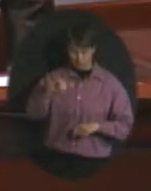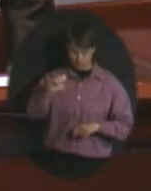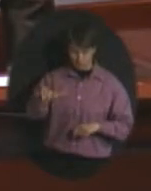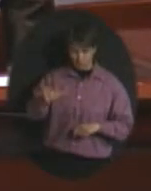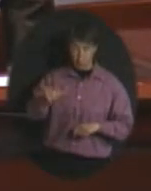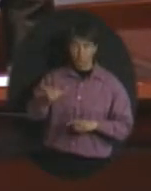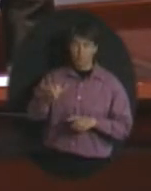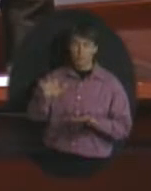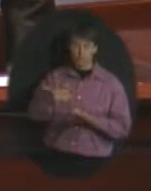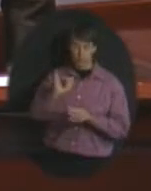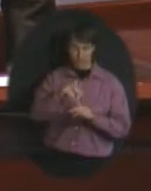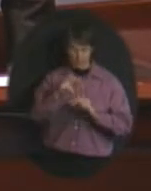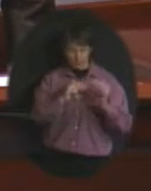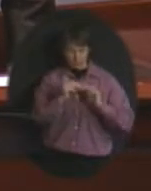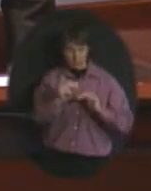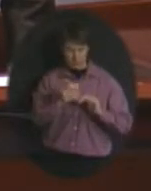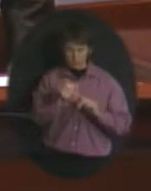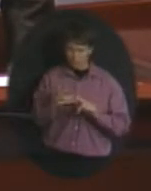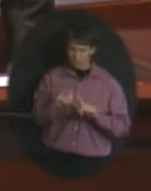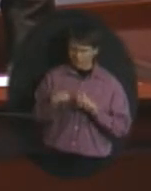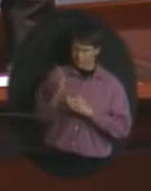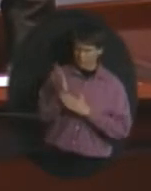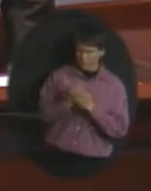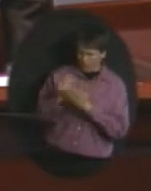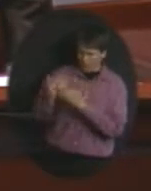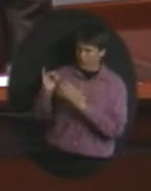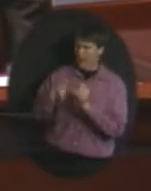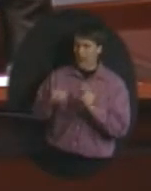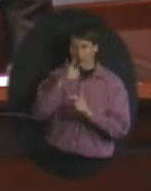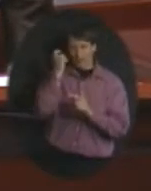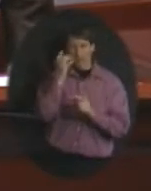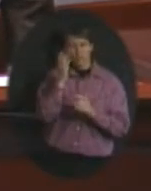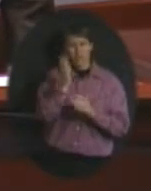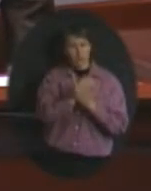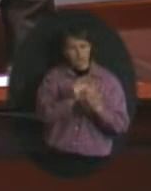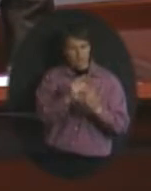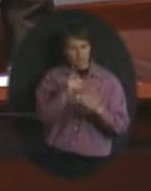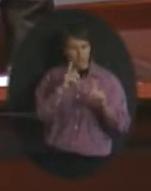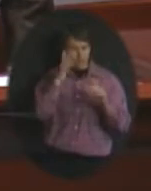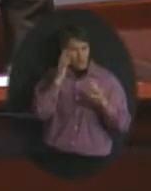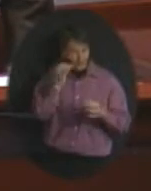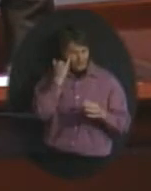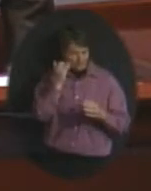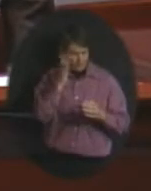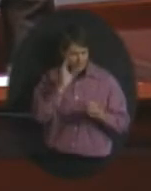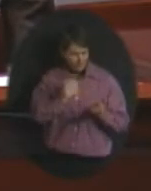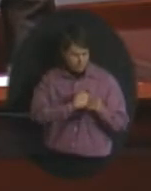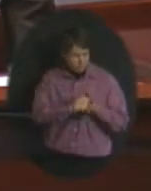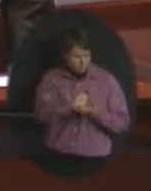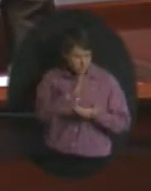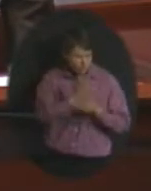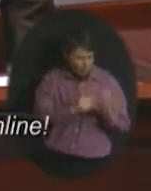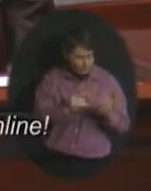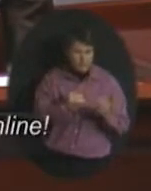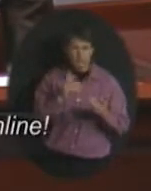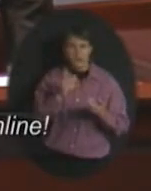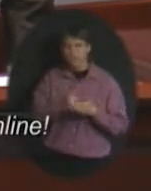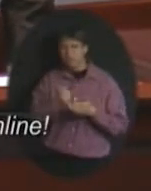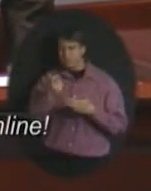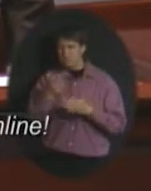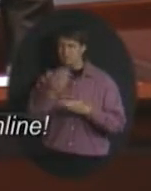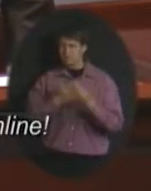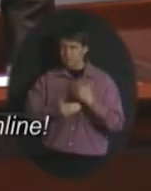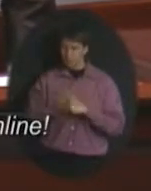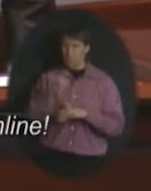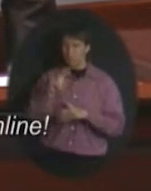And there were a couple different pieces of that, because part of it determined, well, if you're going to demolish part of it, do we take that out of the value? But to answer your